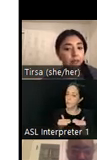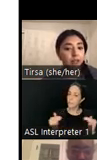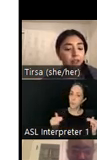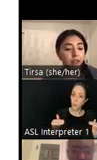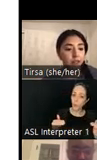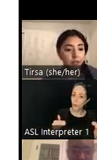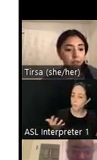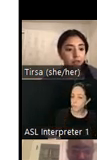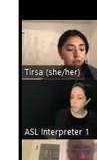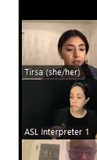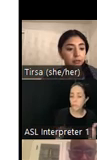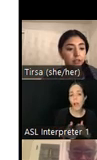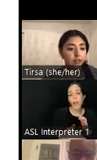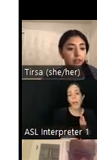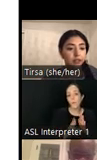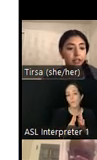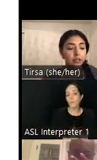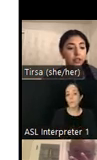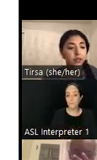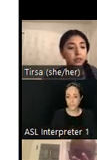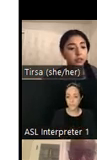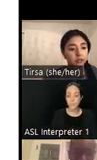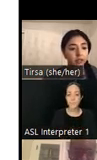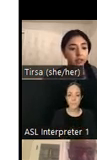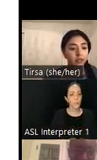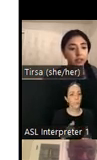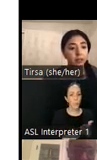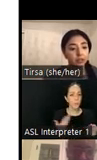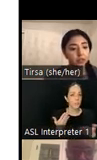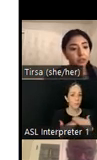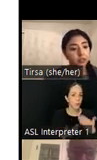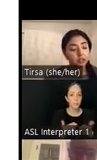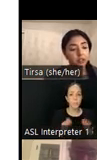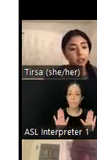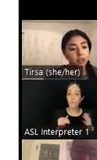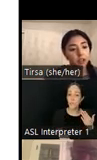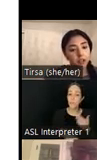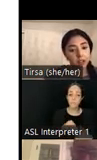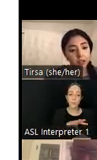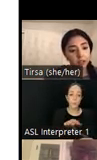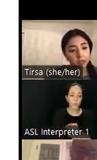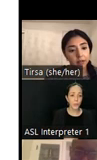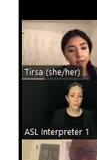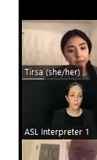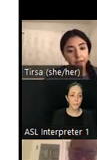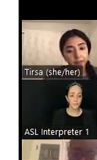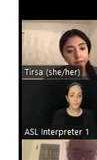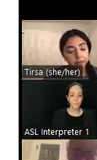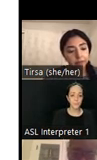Yeah, that'd be something great to include as a subsection to this.